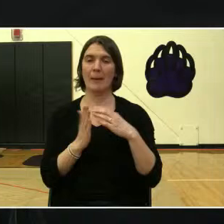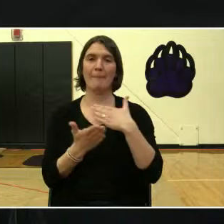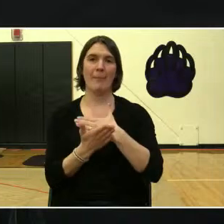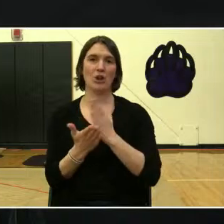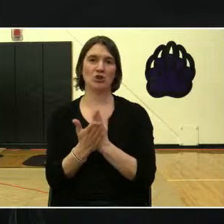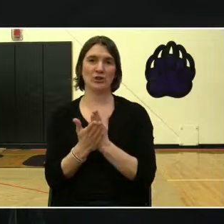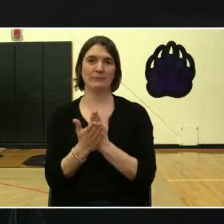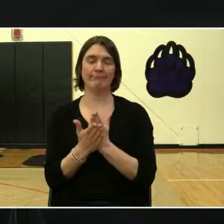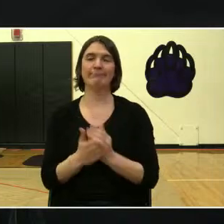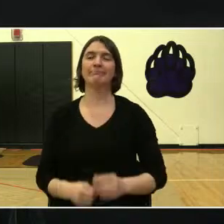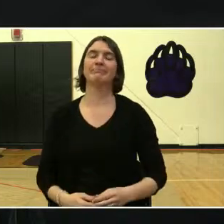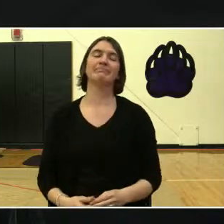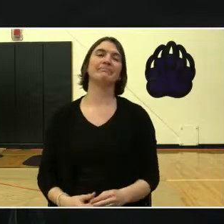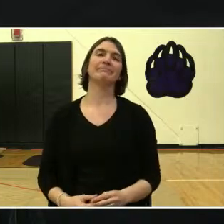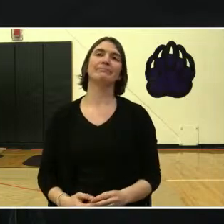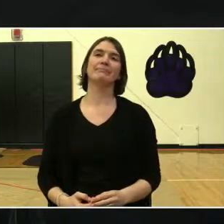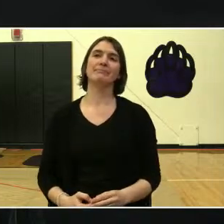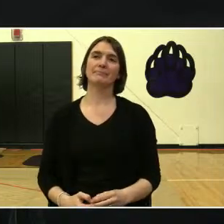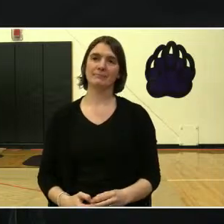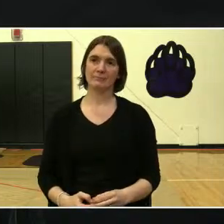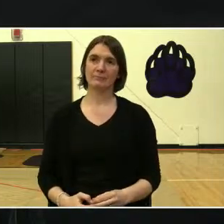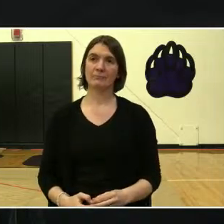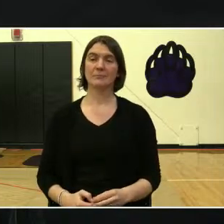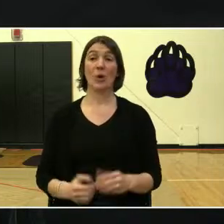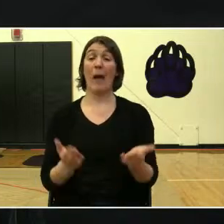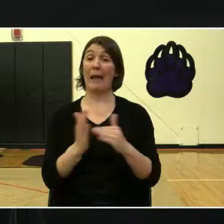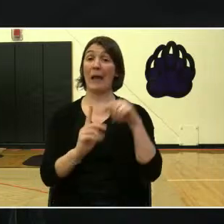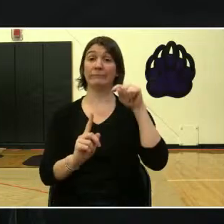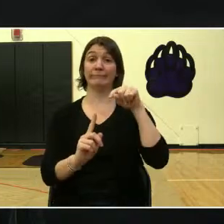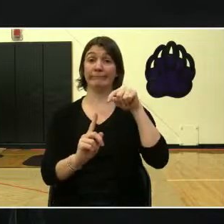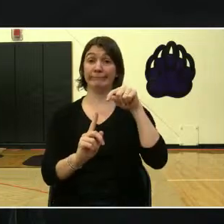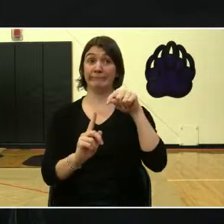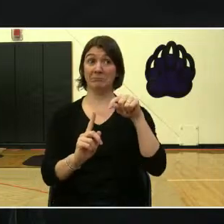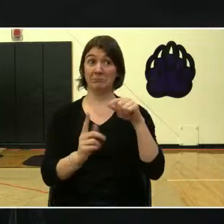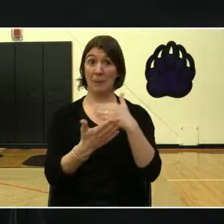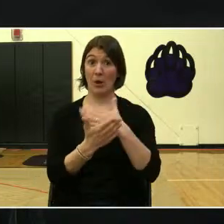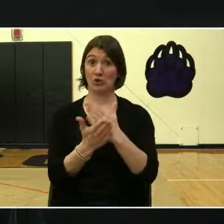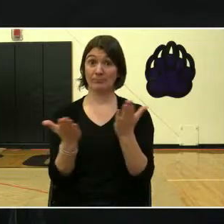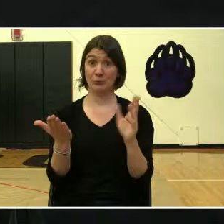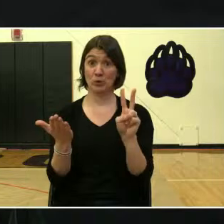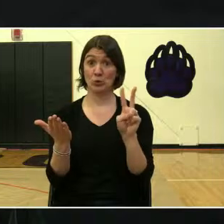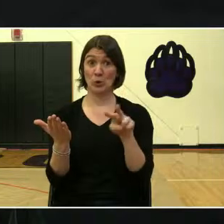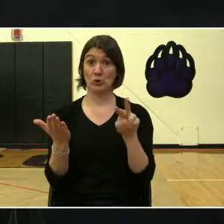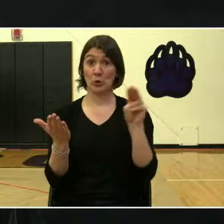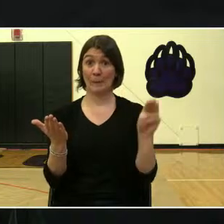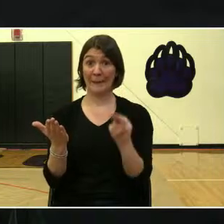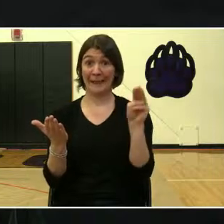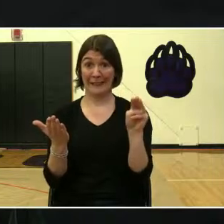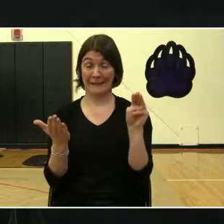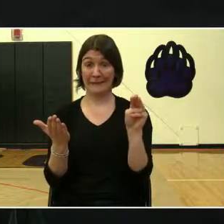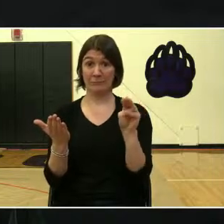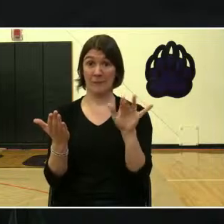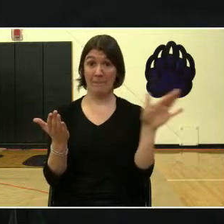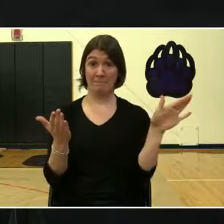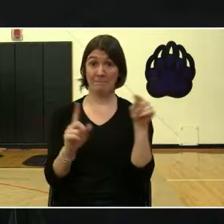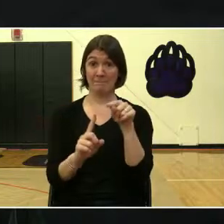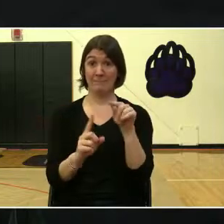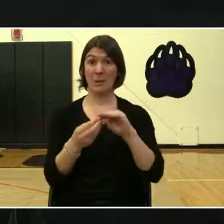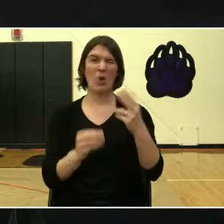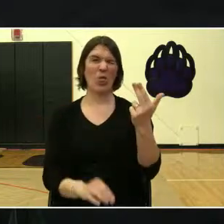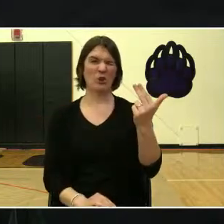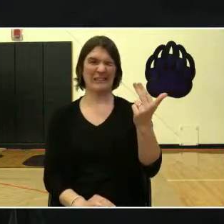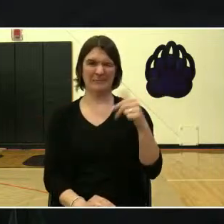the uh uh matter on the floor is the continuing discussion on Article